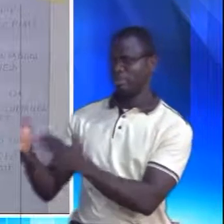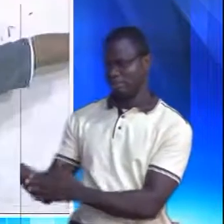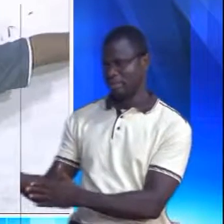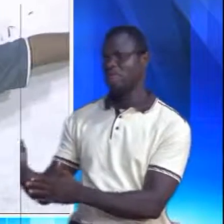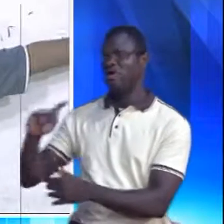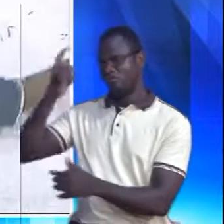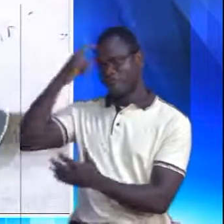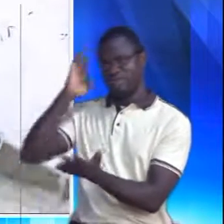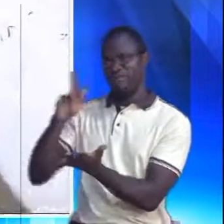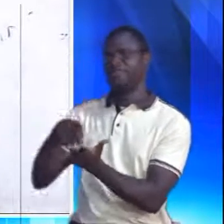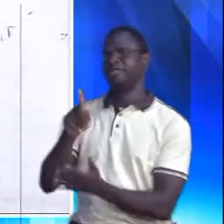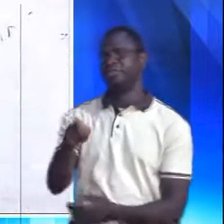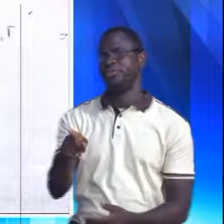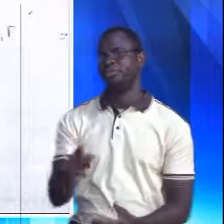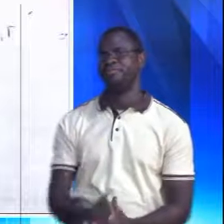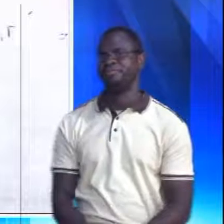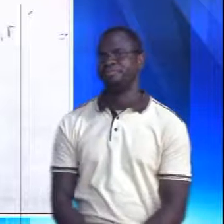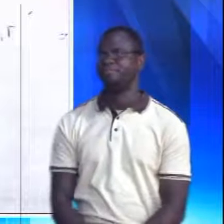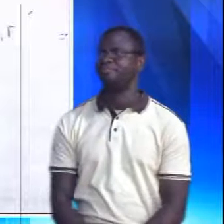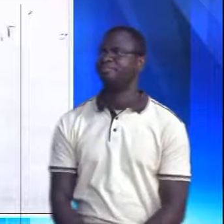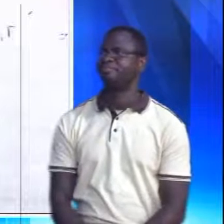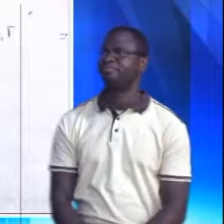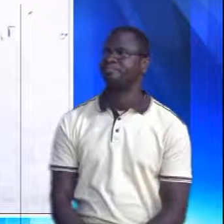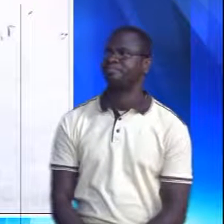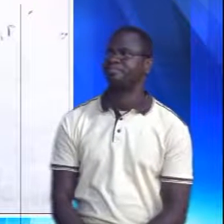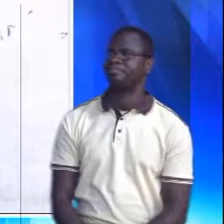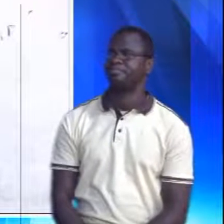limitations to our fundamental human rights.